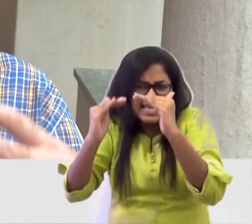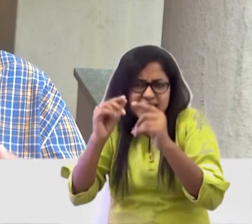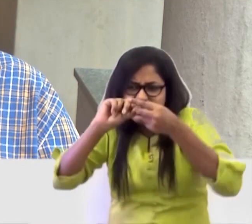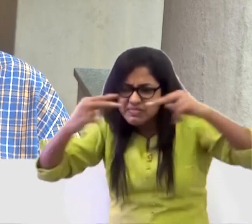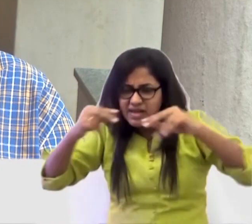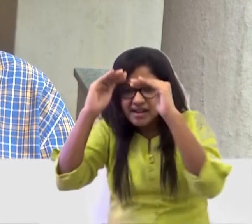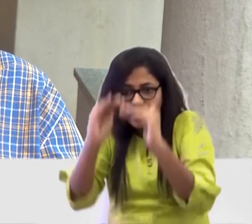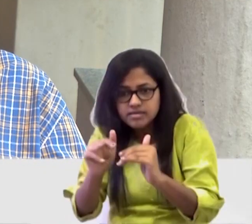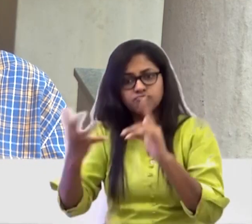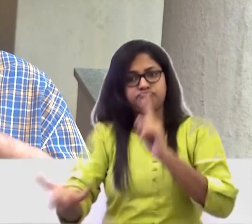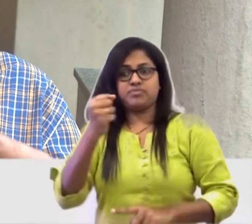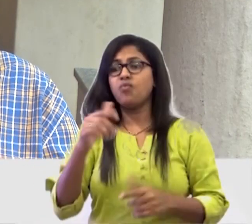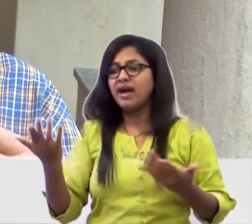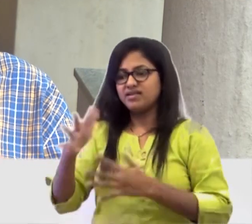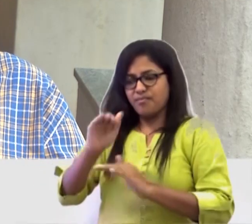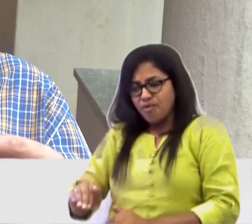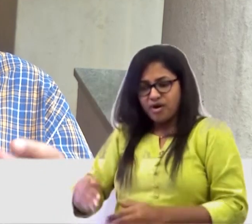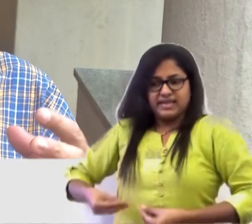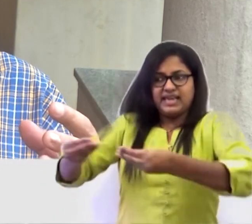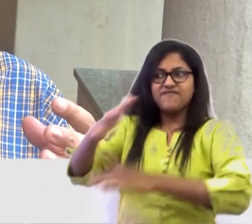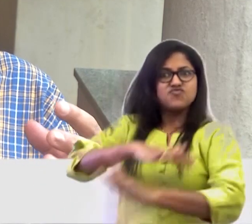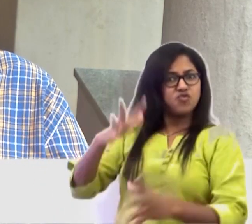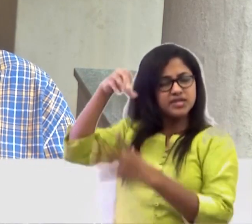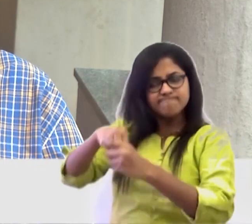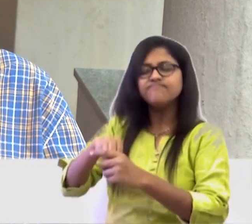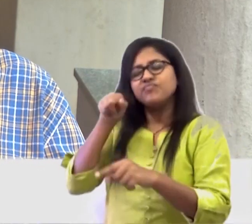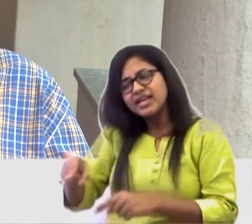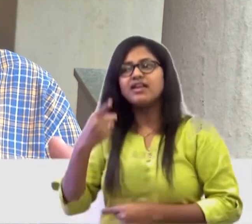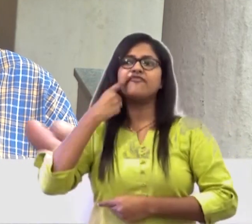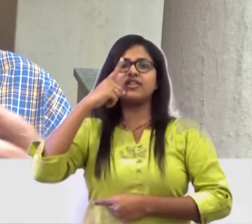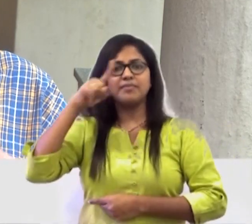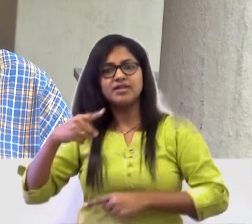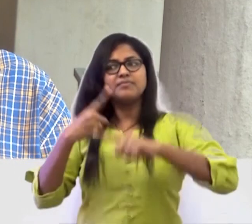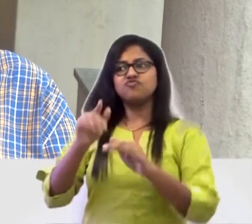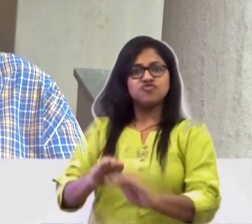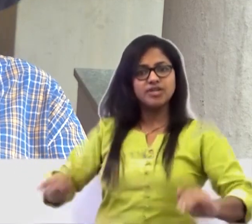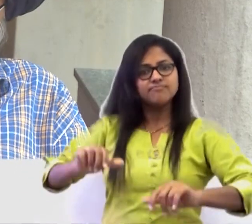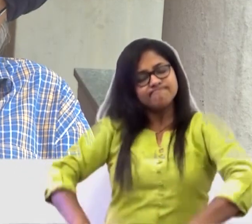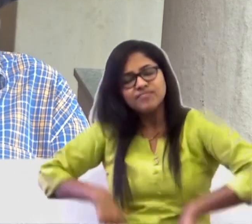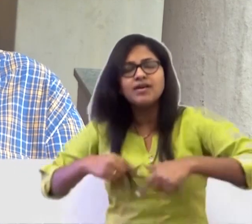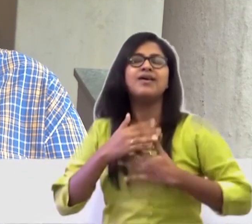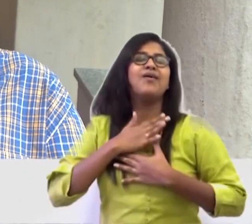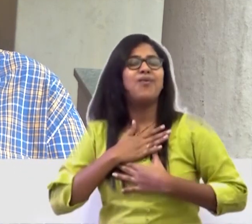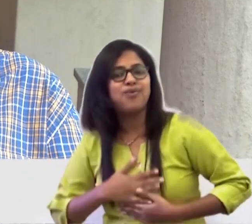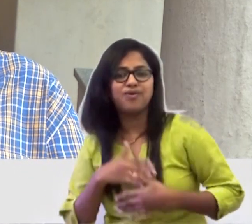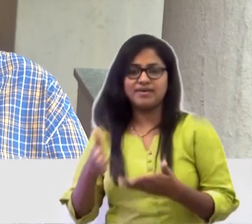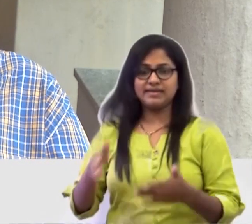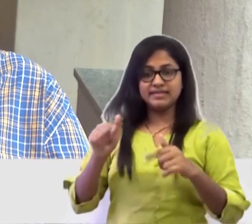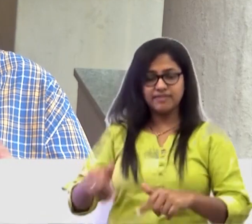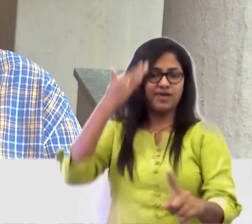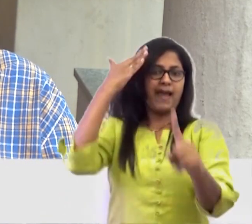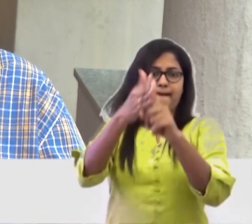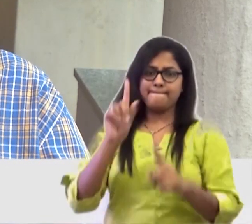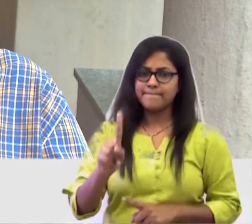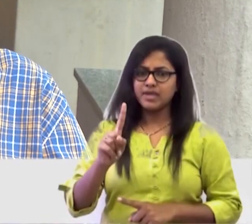the degeneration. If we can bring a status quo to the boy, the parents and the children can heave a